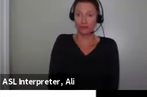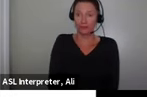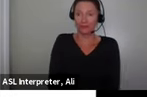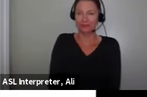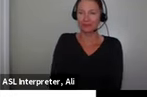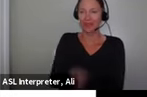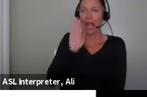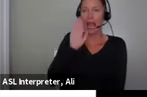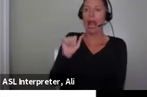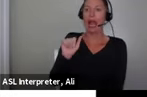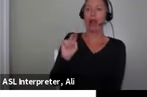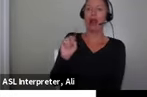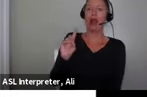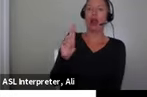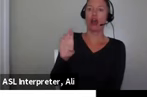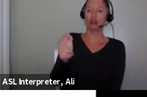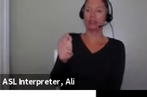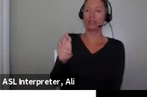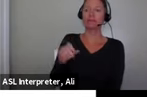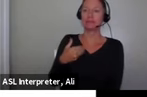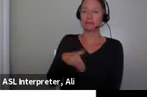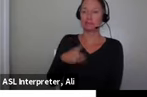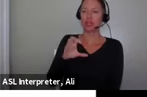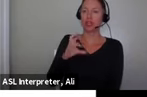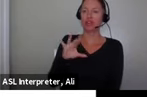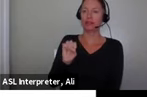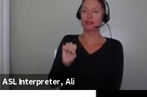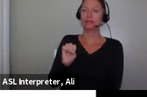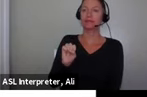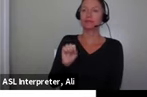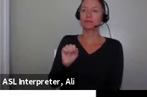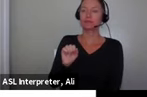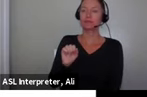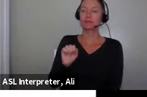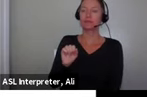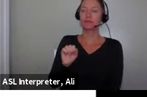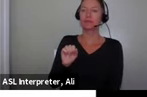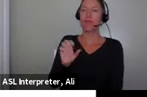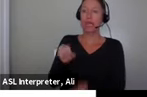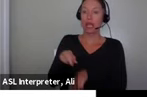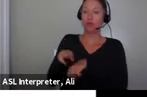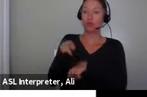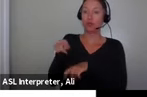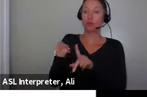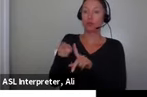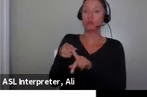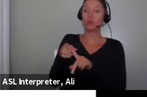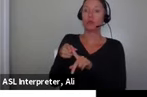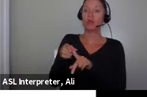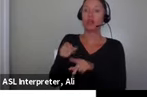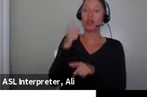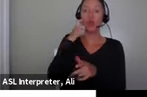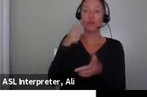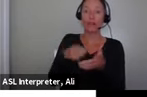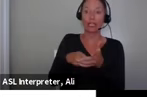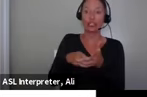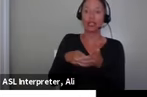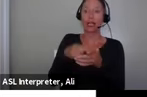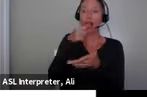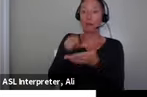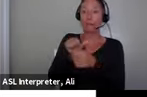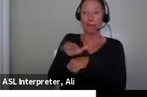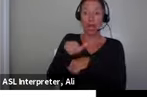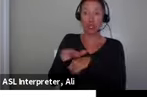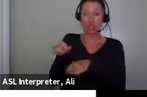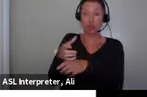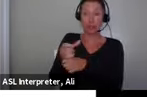Hi, Andre, Chris. I'd like to refer you to the notification mailers you receive. On